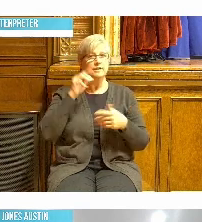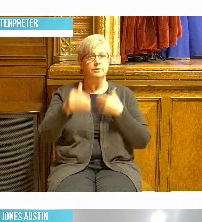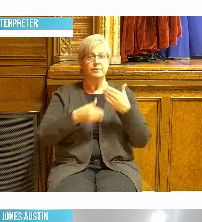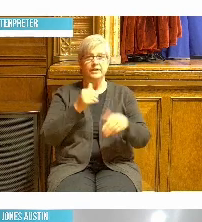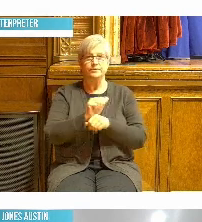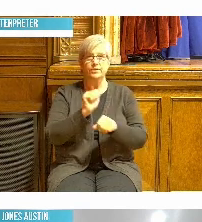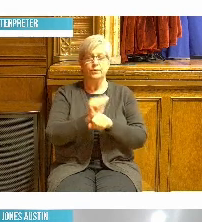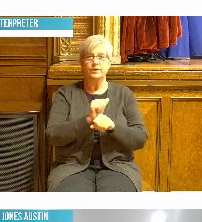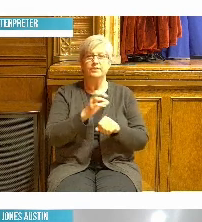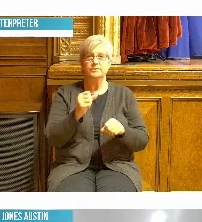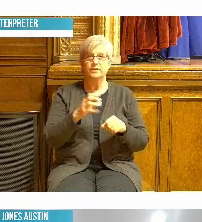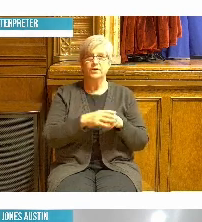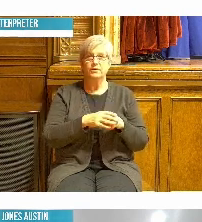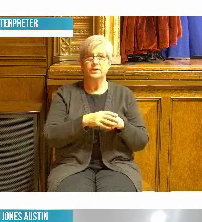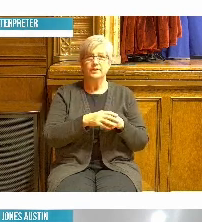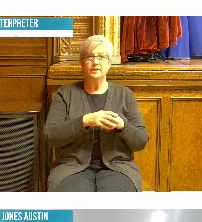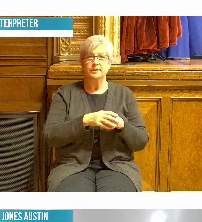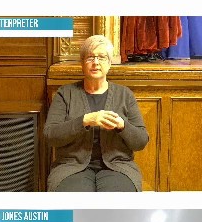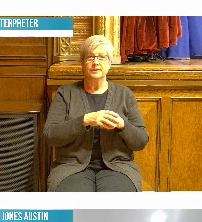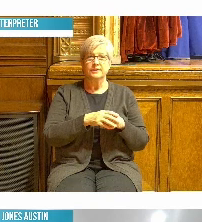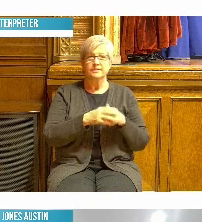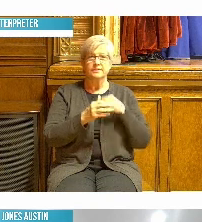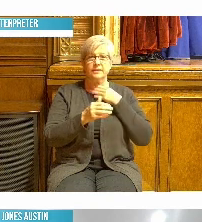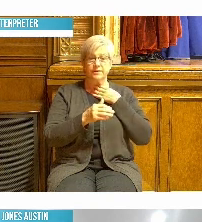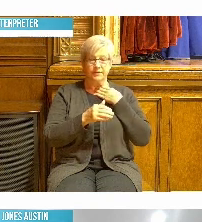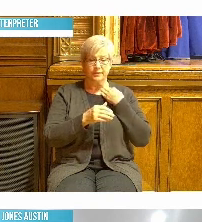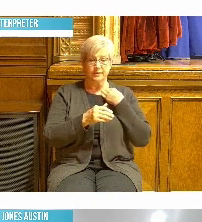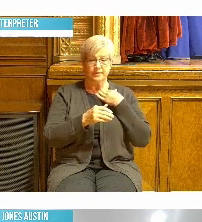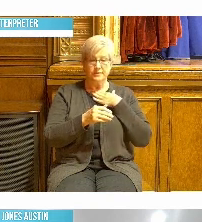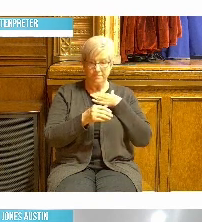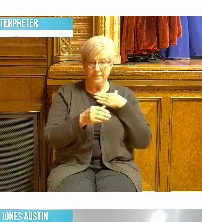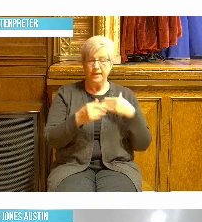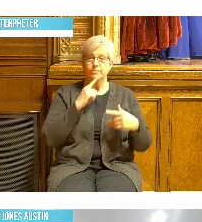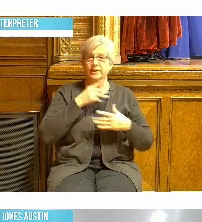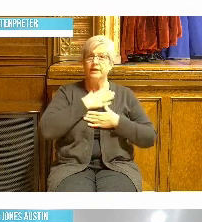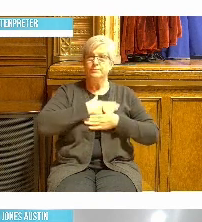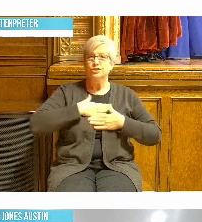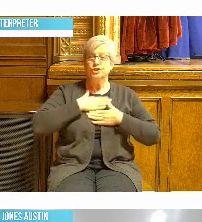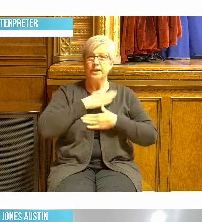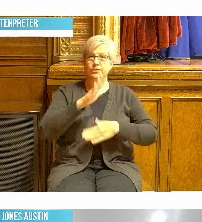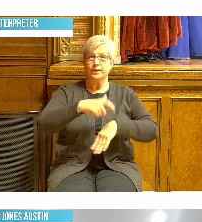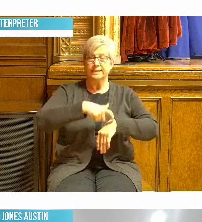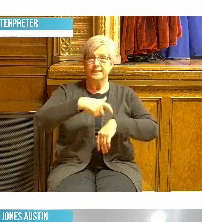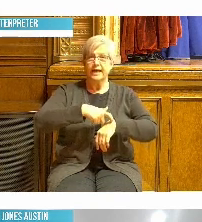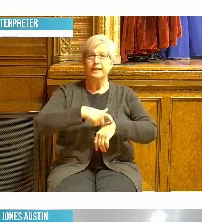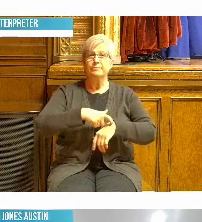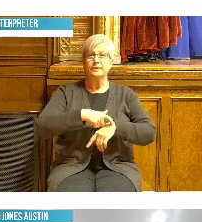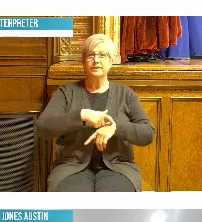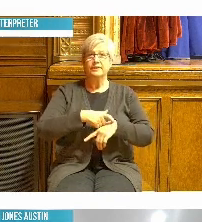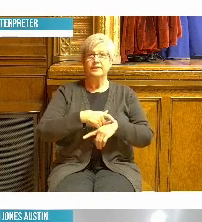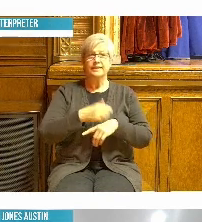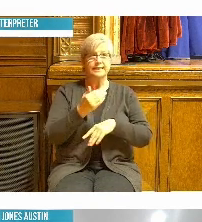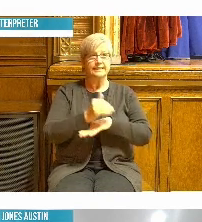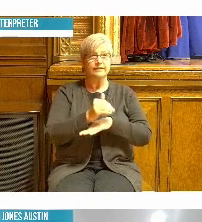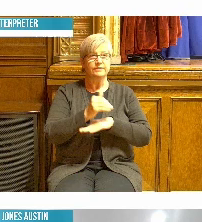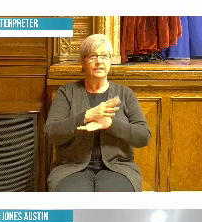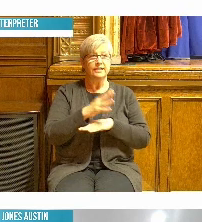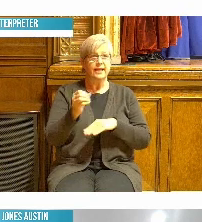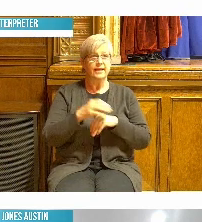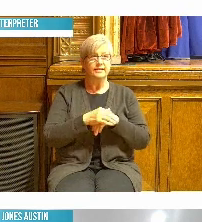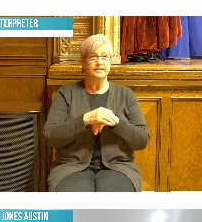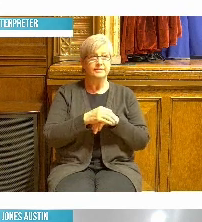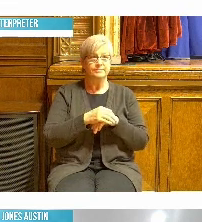And so I, like my fellow commissioners, am deeply appreciative of the time we've had together this evening.